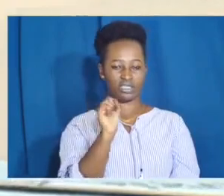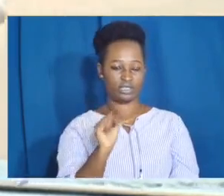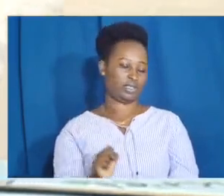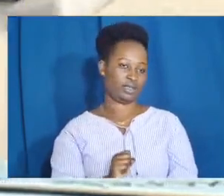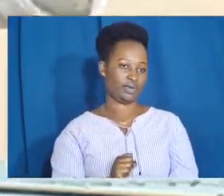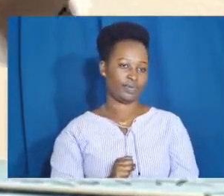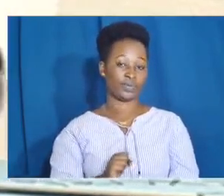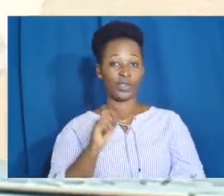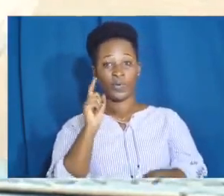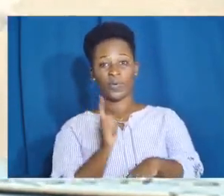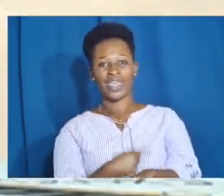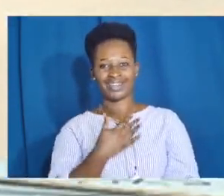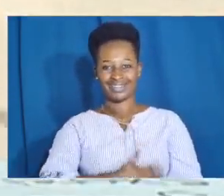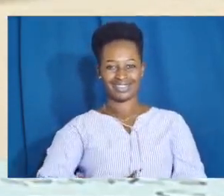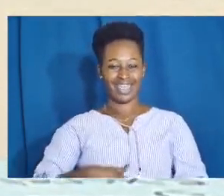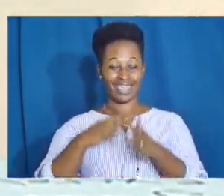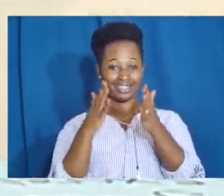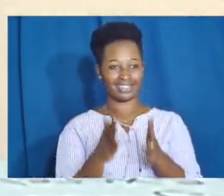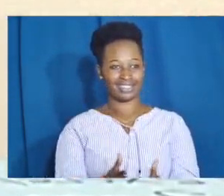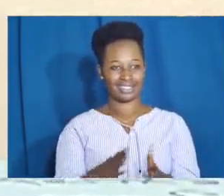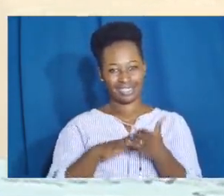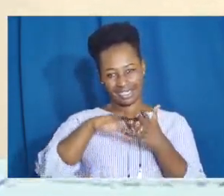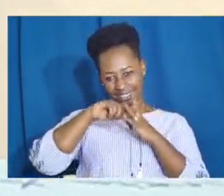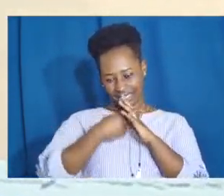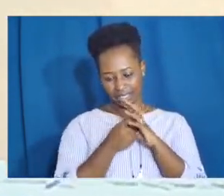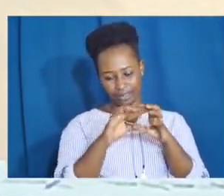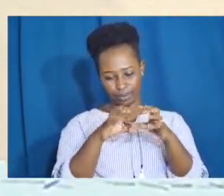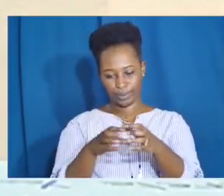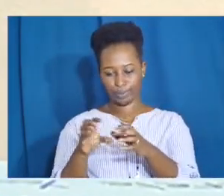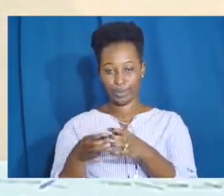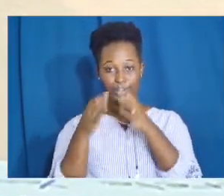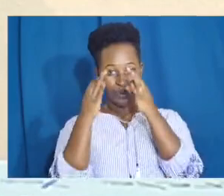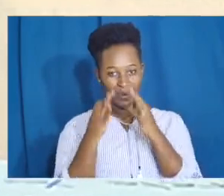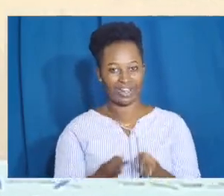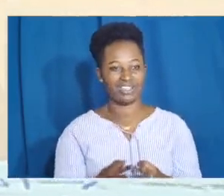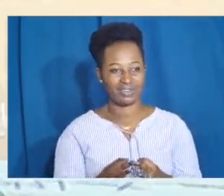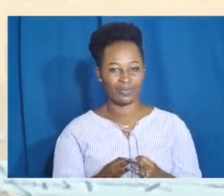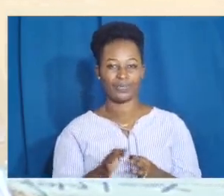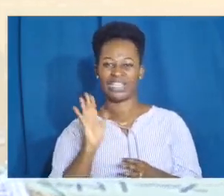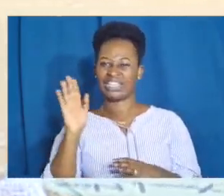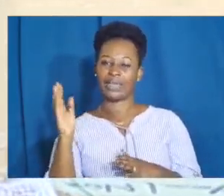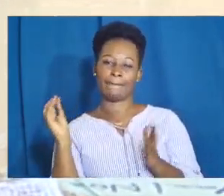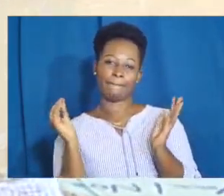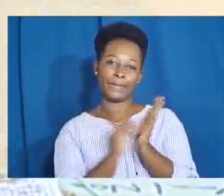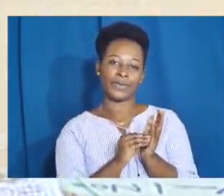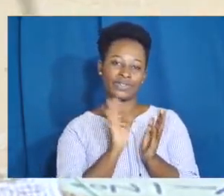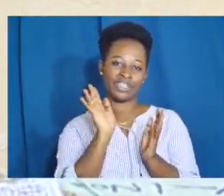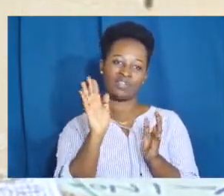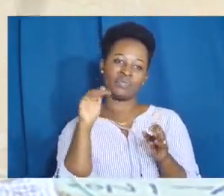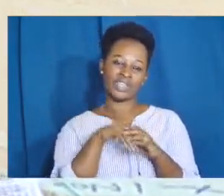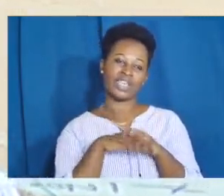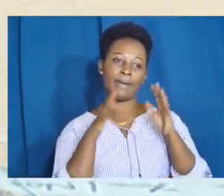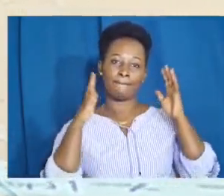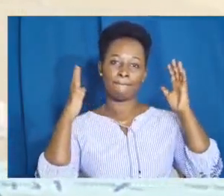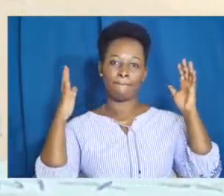Now, when scientists started classifying organisms, they put them into